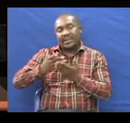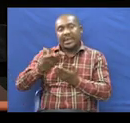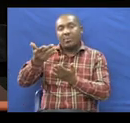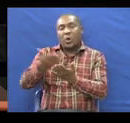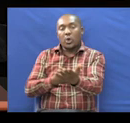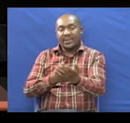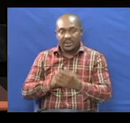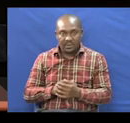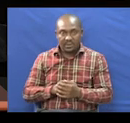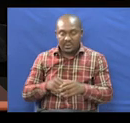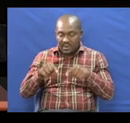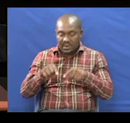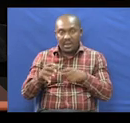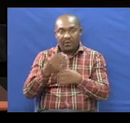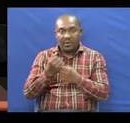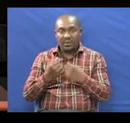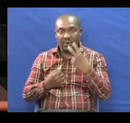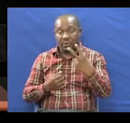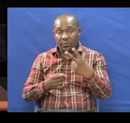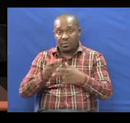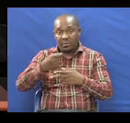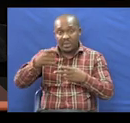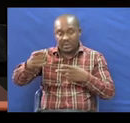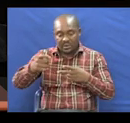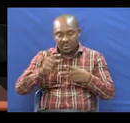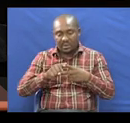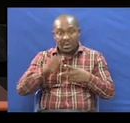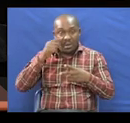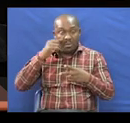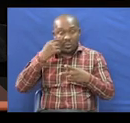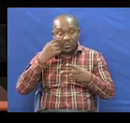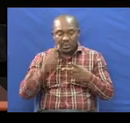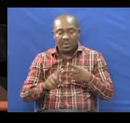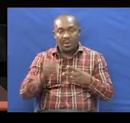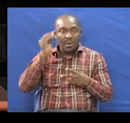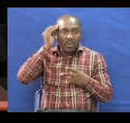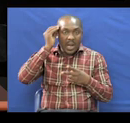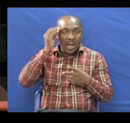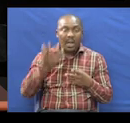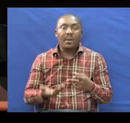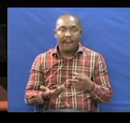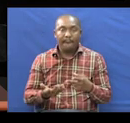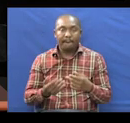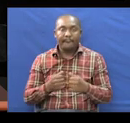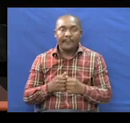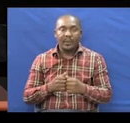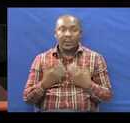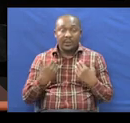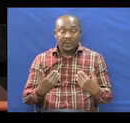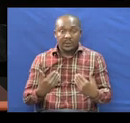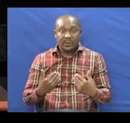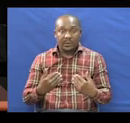here, I've got two pens. This one is blue, another one here is black. So it